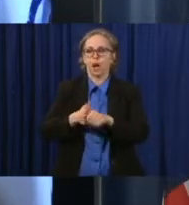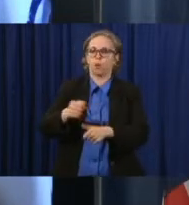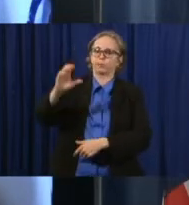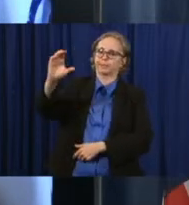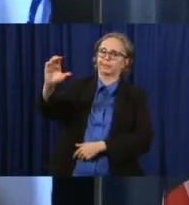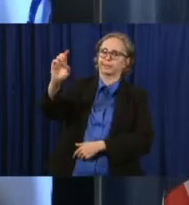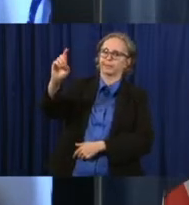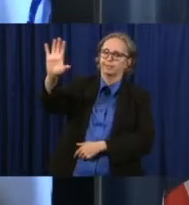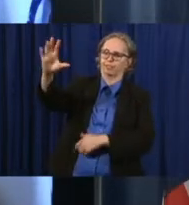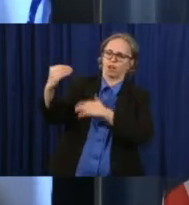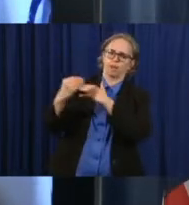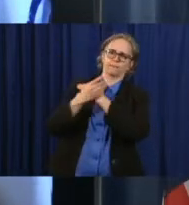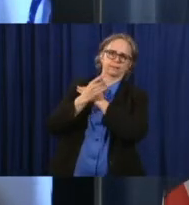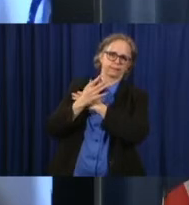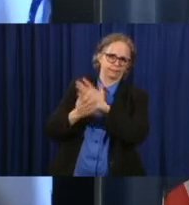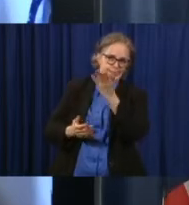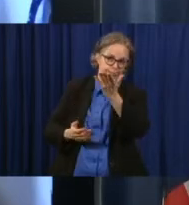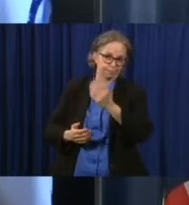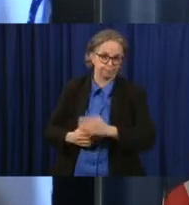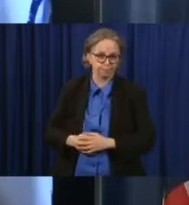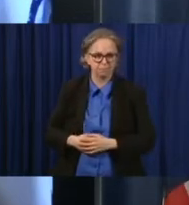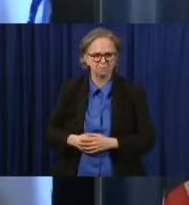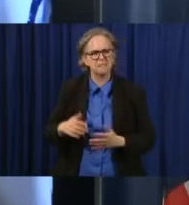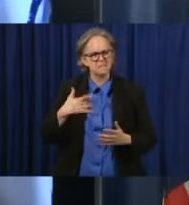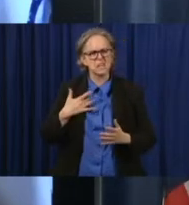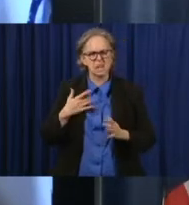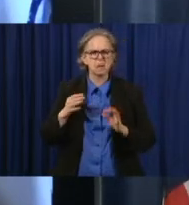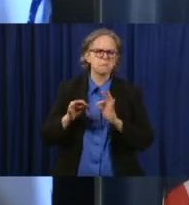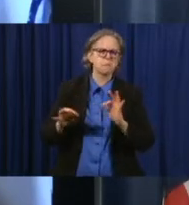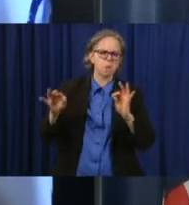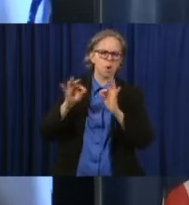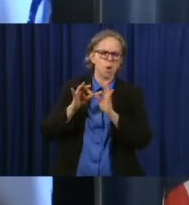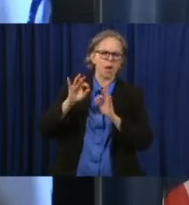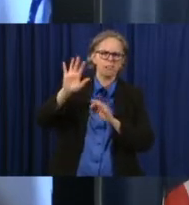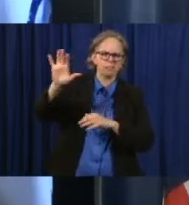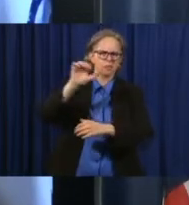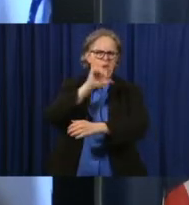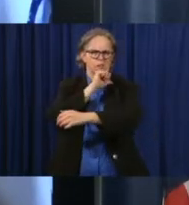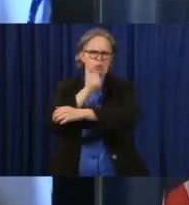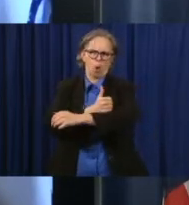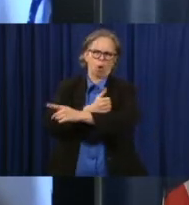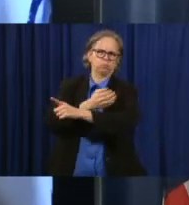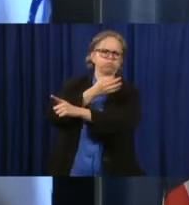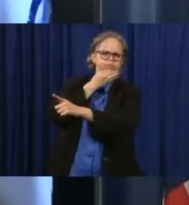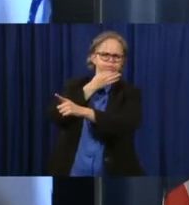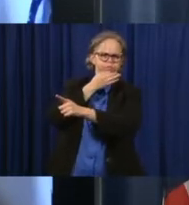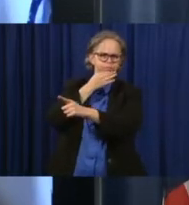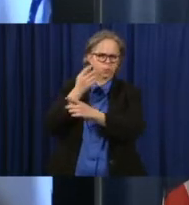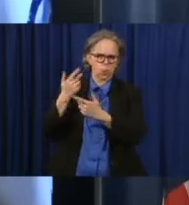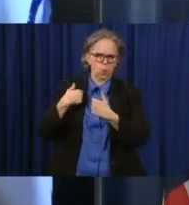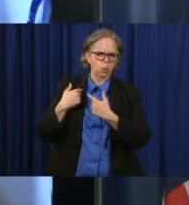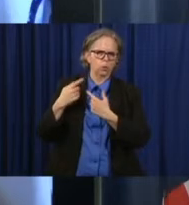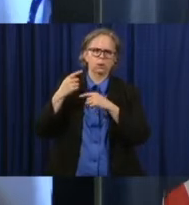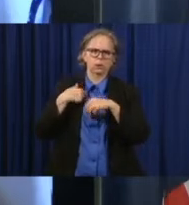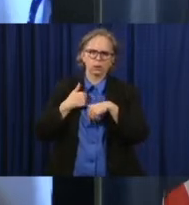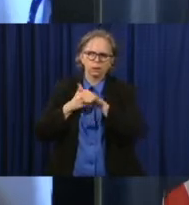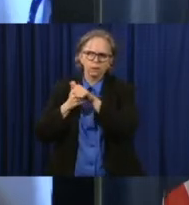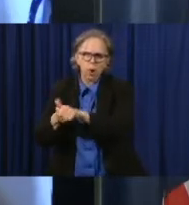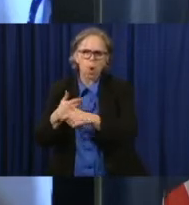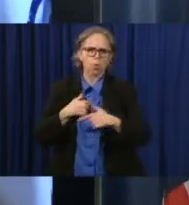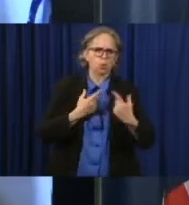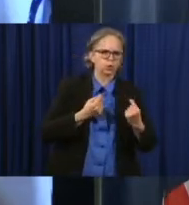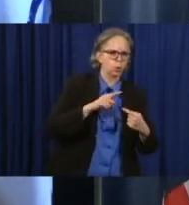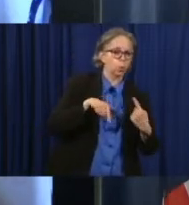feel it's important to have some kind of authority, give us guidelines that tell us what to do when, because everyone has an opinion about what ought to